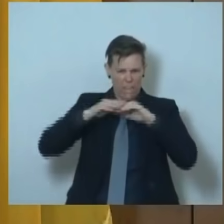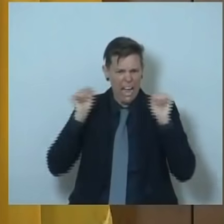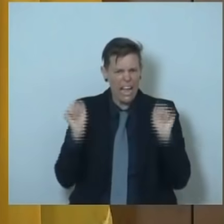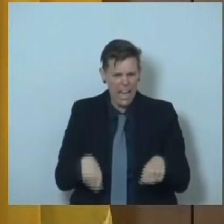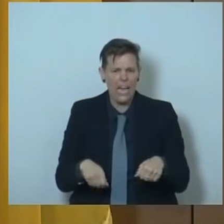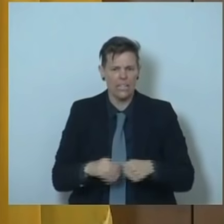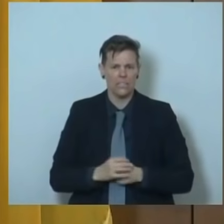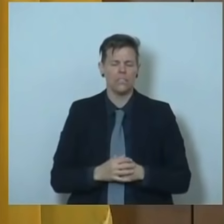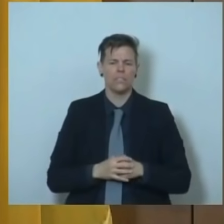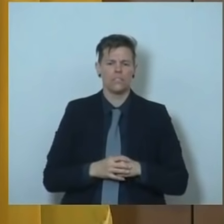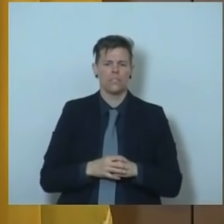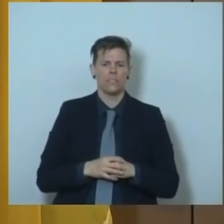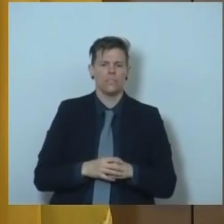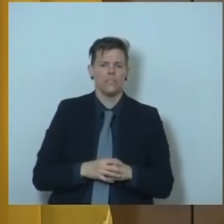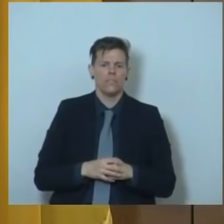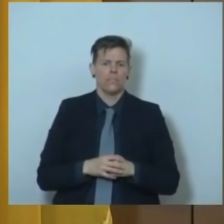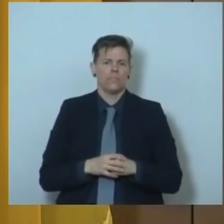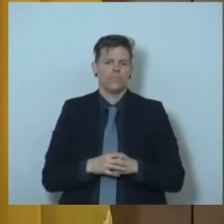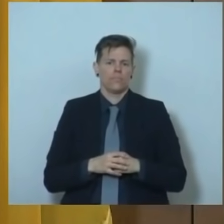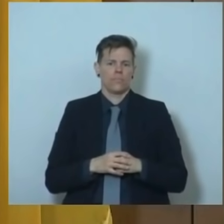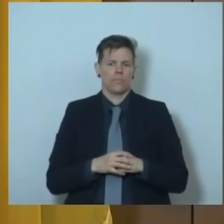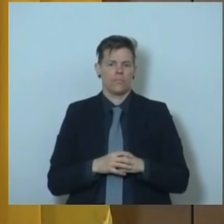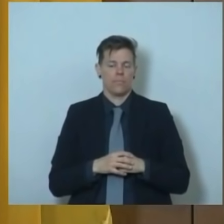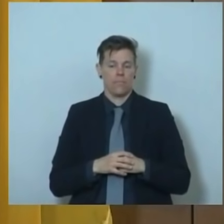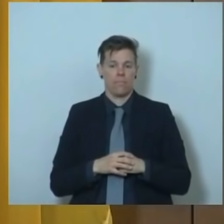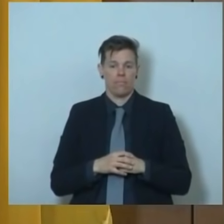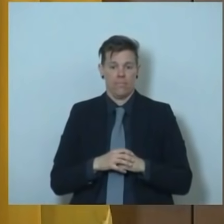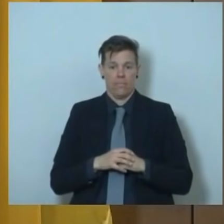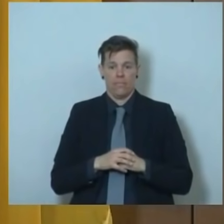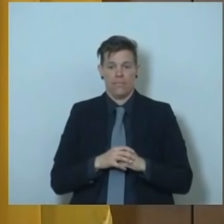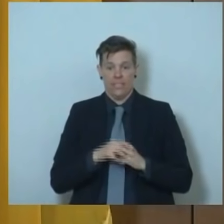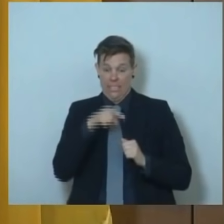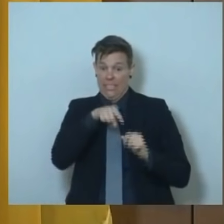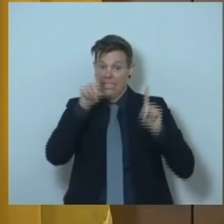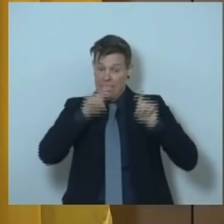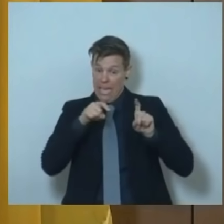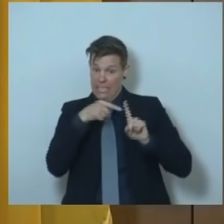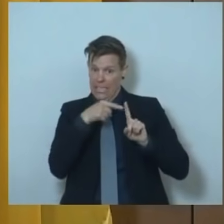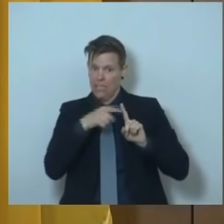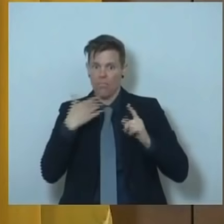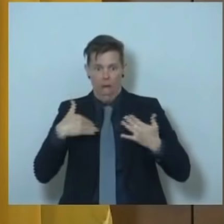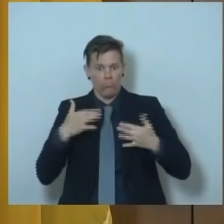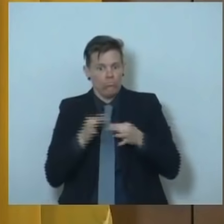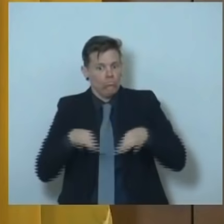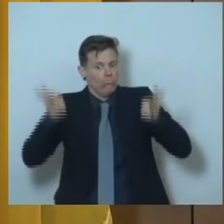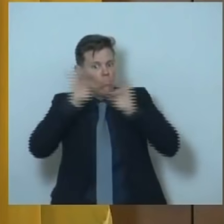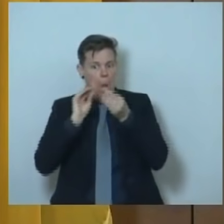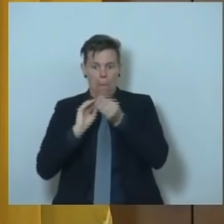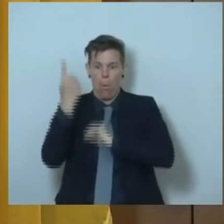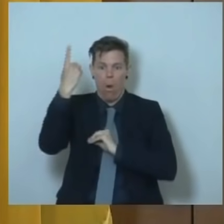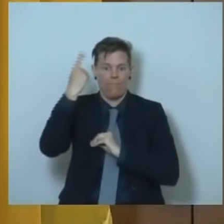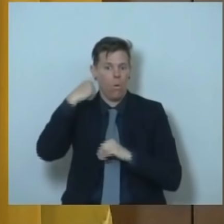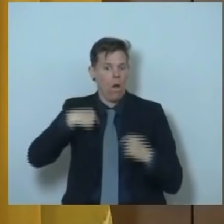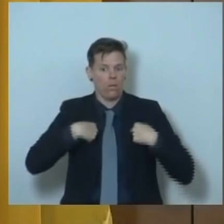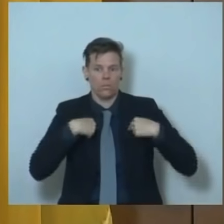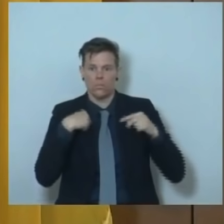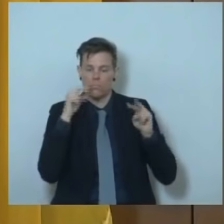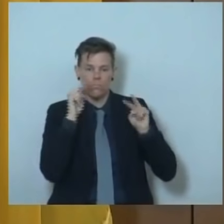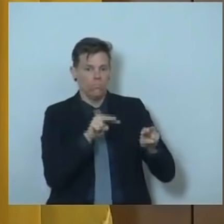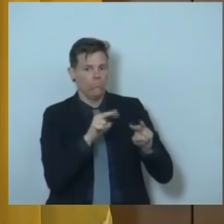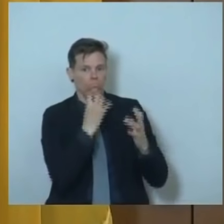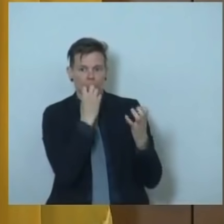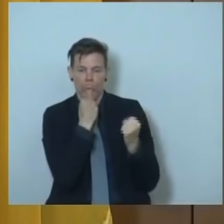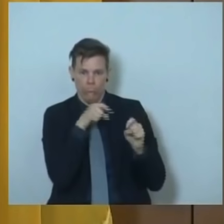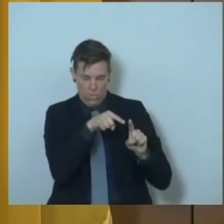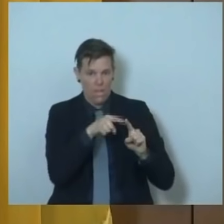huge component of successfully having information that allows people to make the best decisions about where